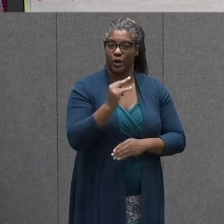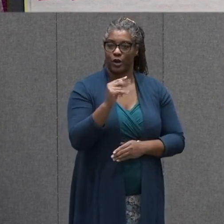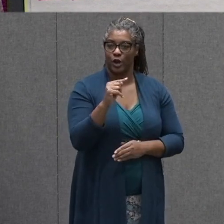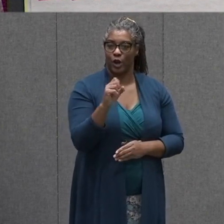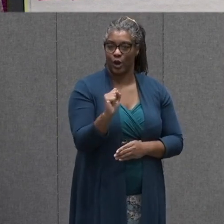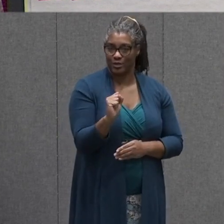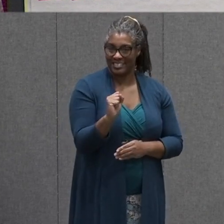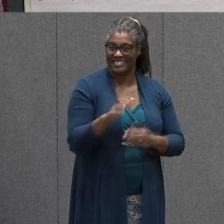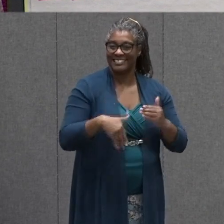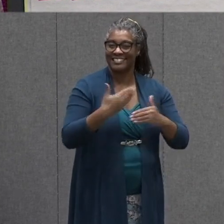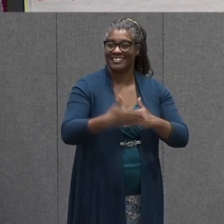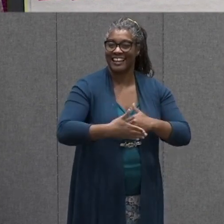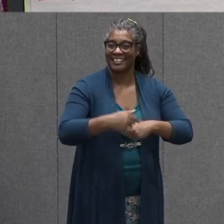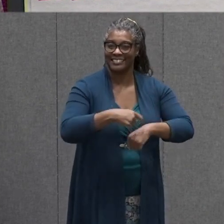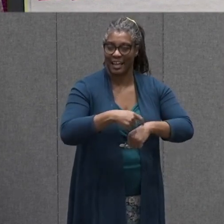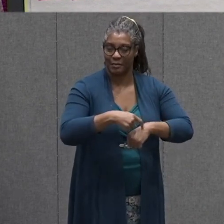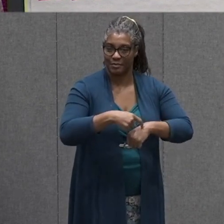Right.